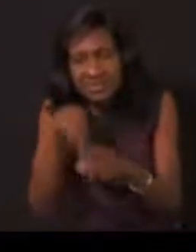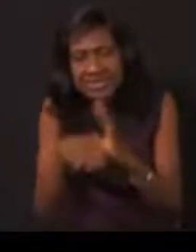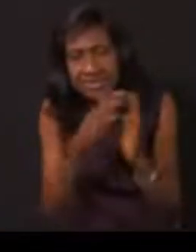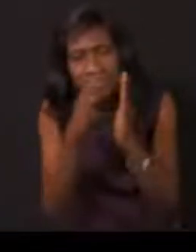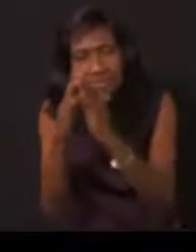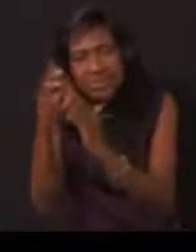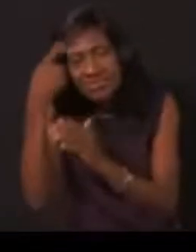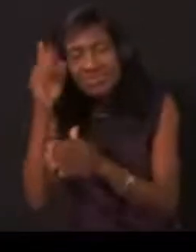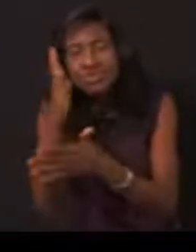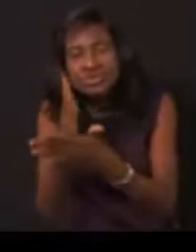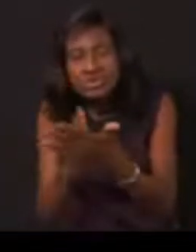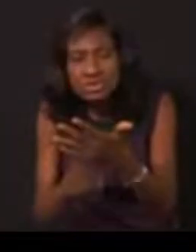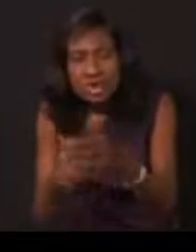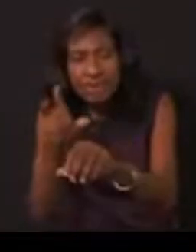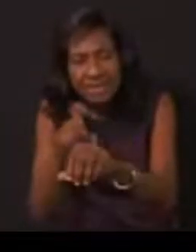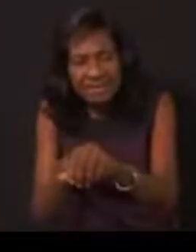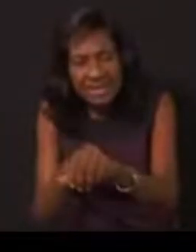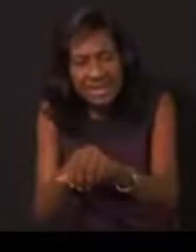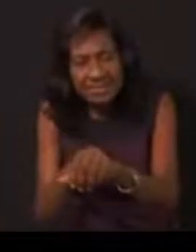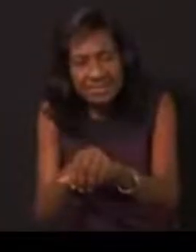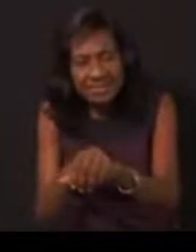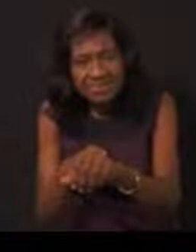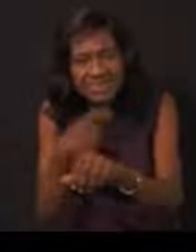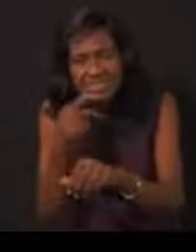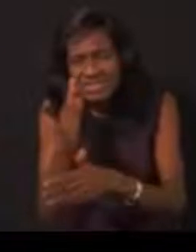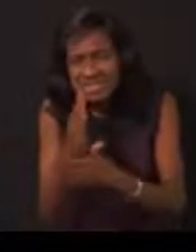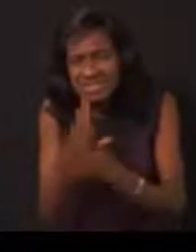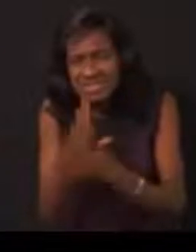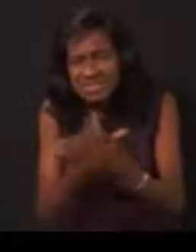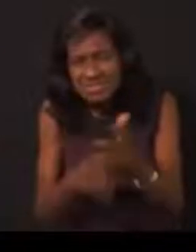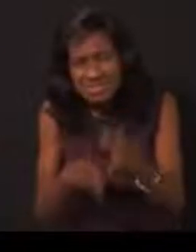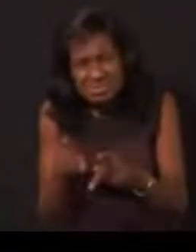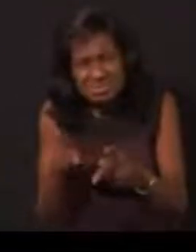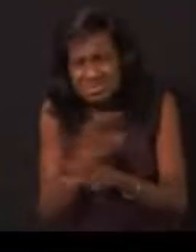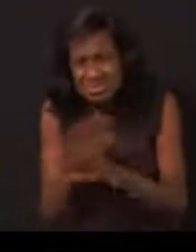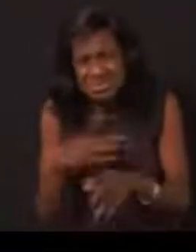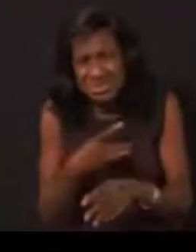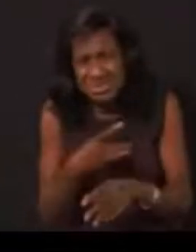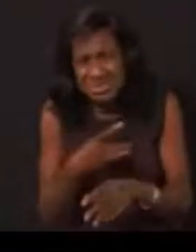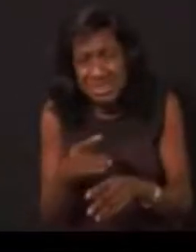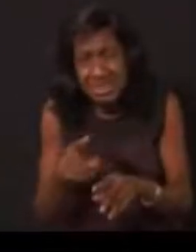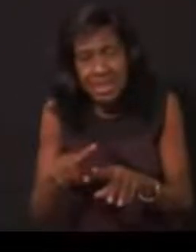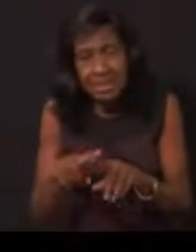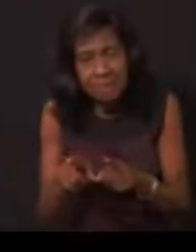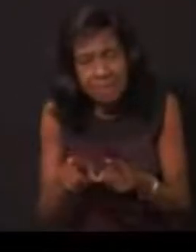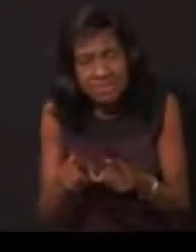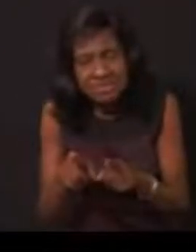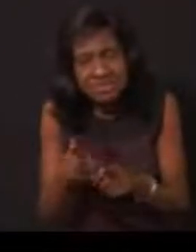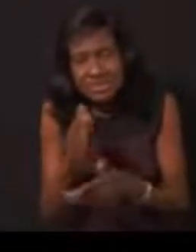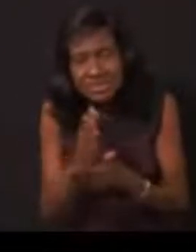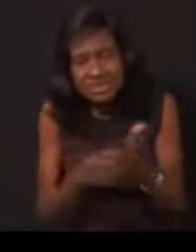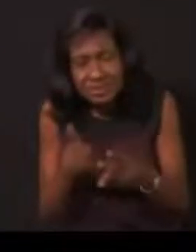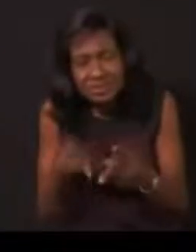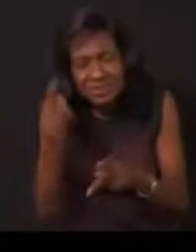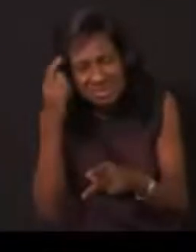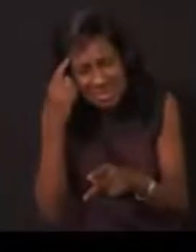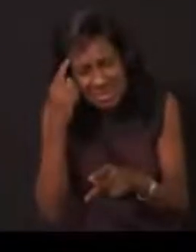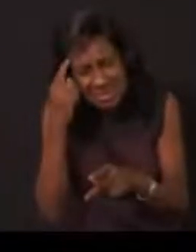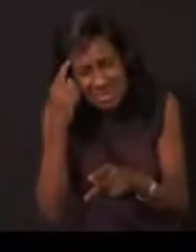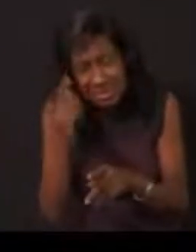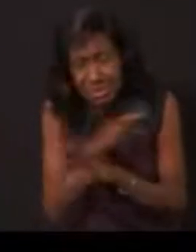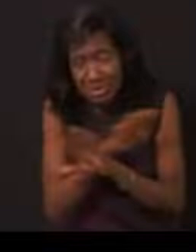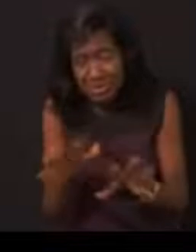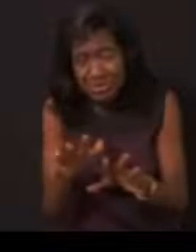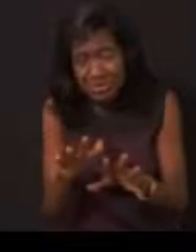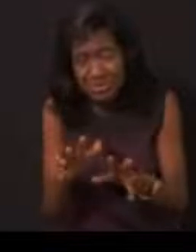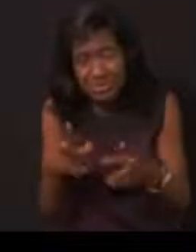now, and I know it has been hugely unsettling for many people, and perhaps many people thought we could permanently avoid having to